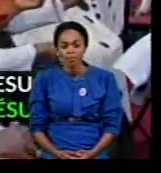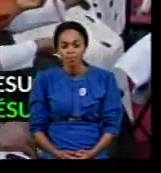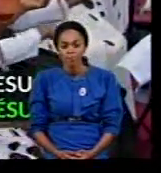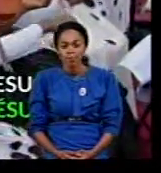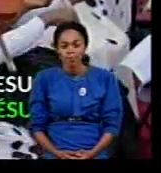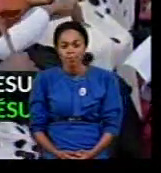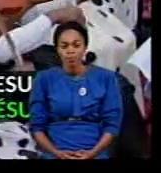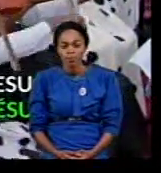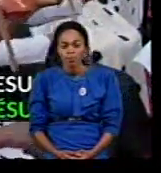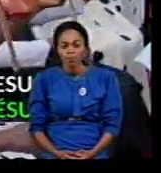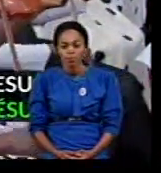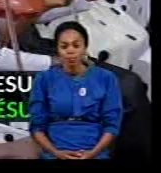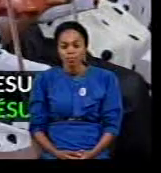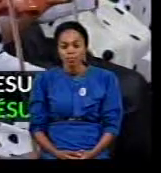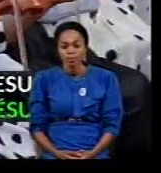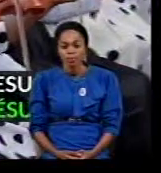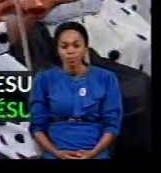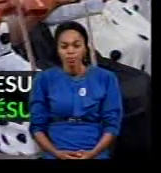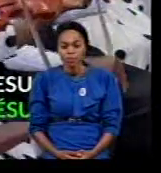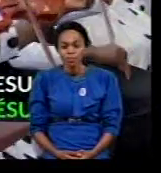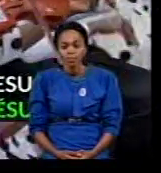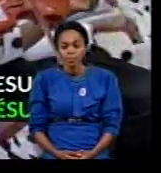know. That's